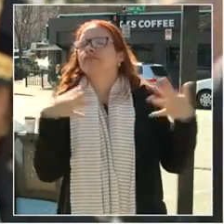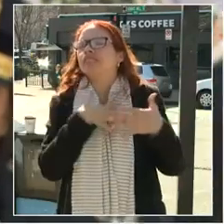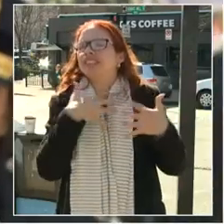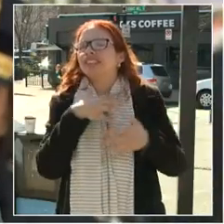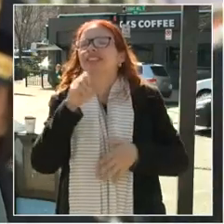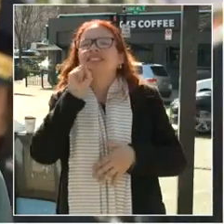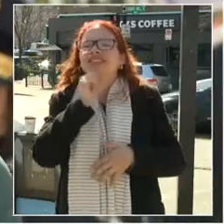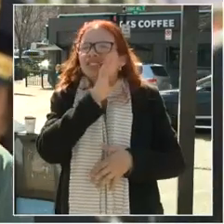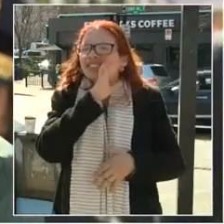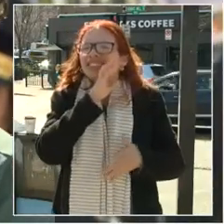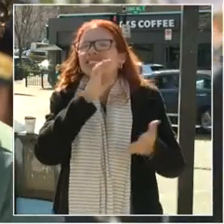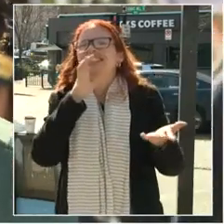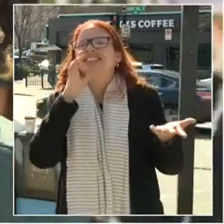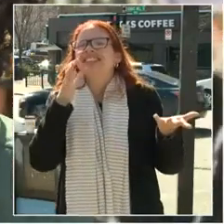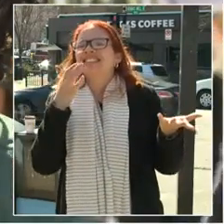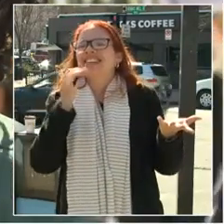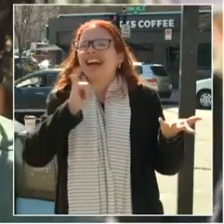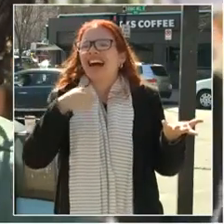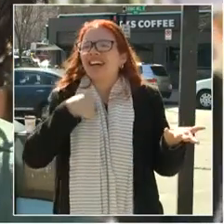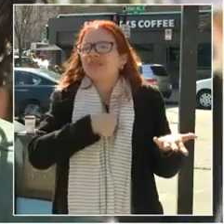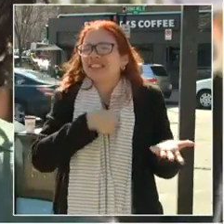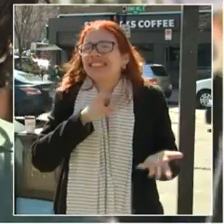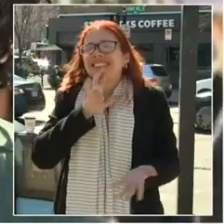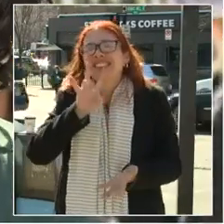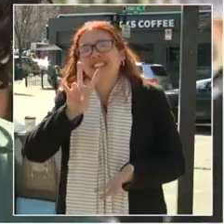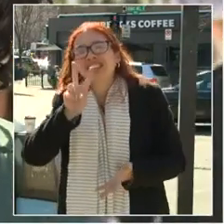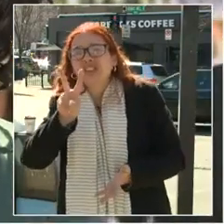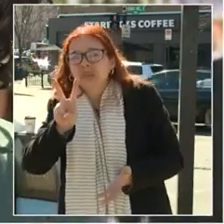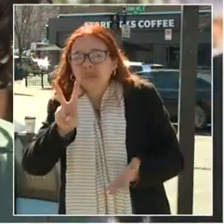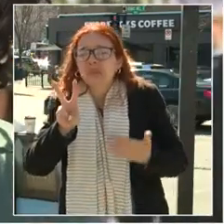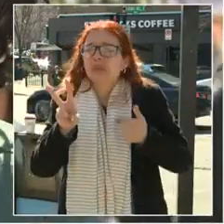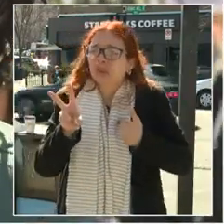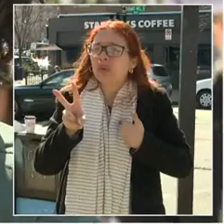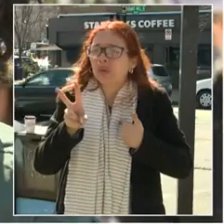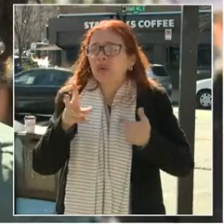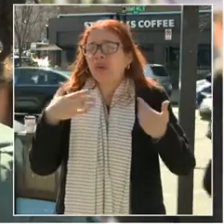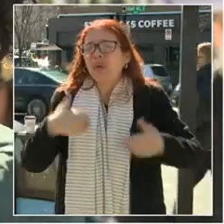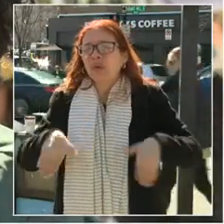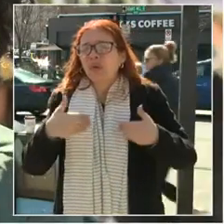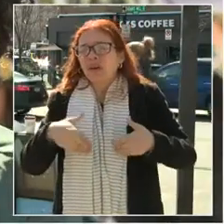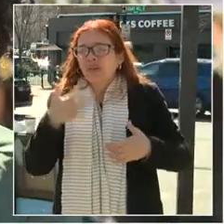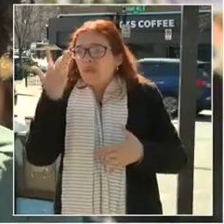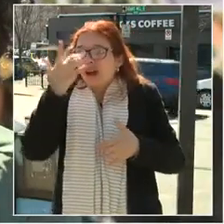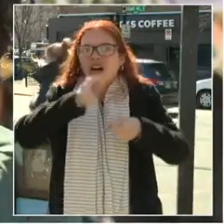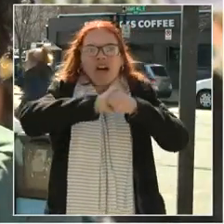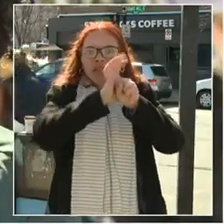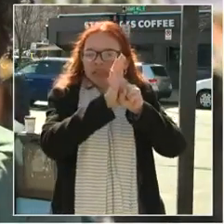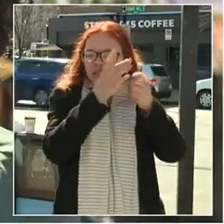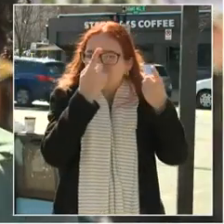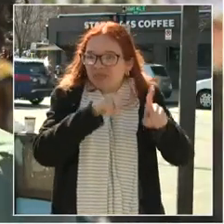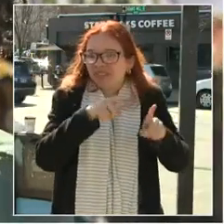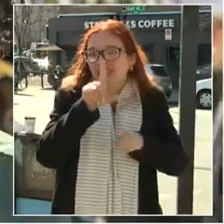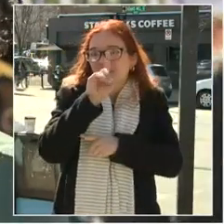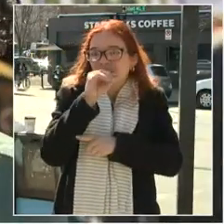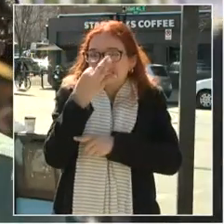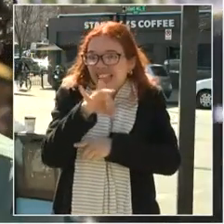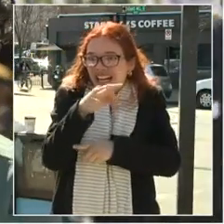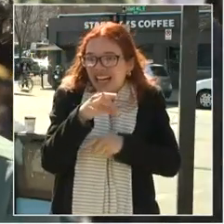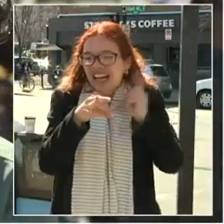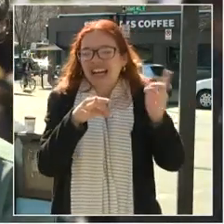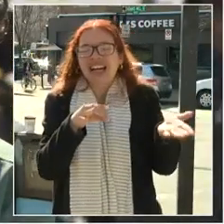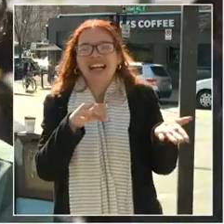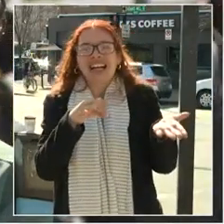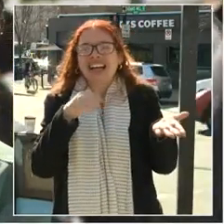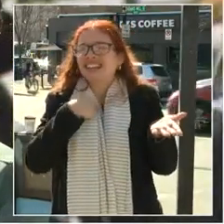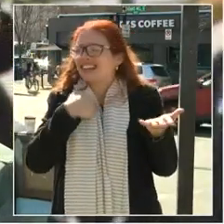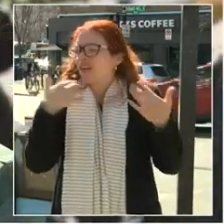seniors. I'm 72 years old, and already because of COVID-19, we've had all